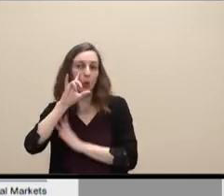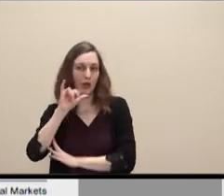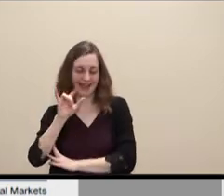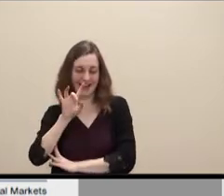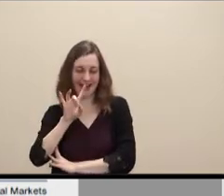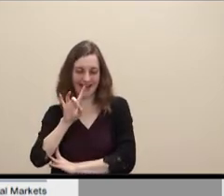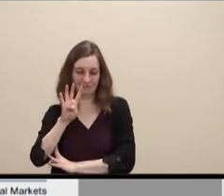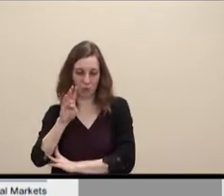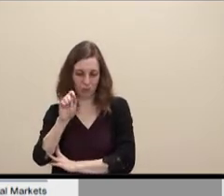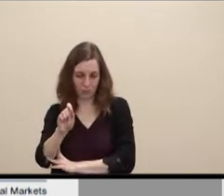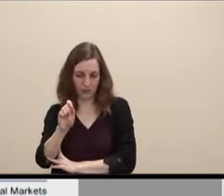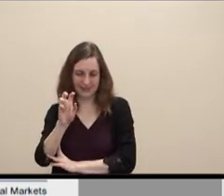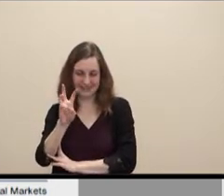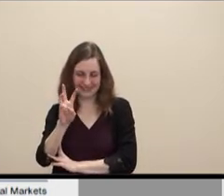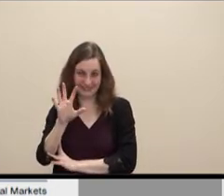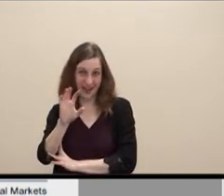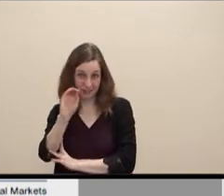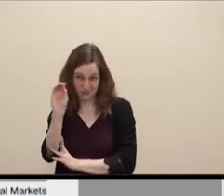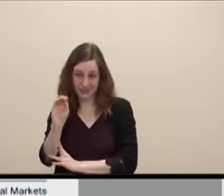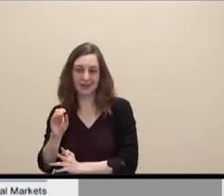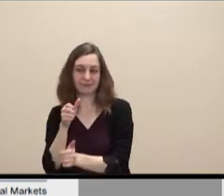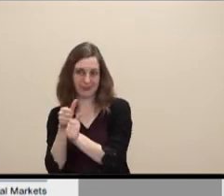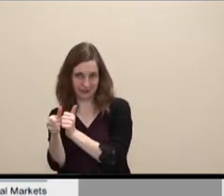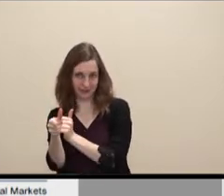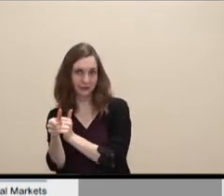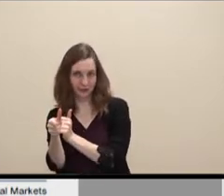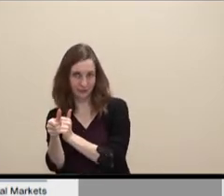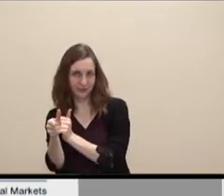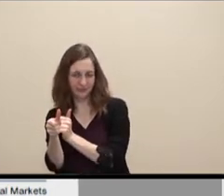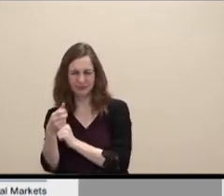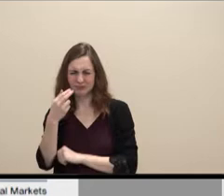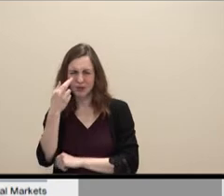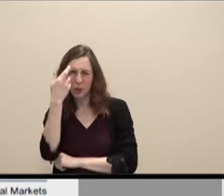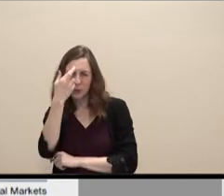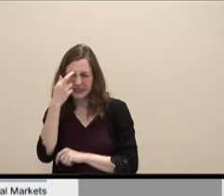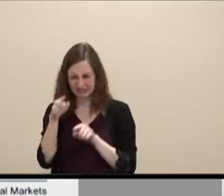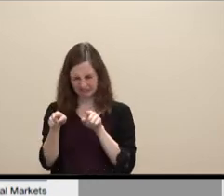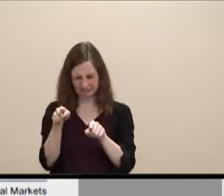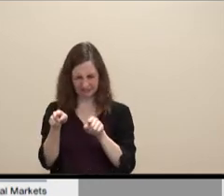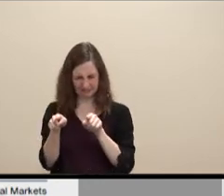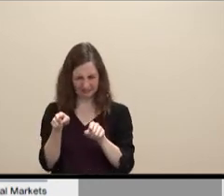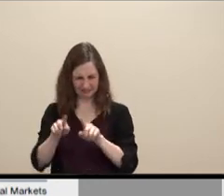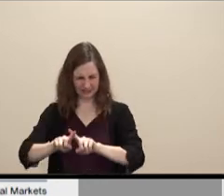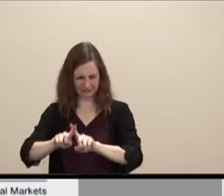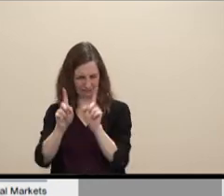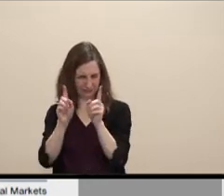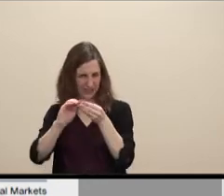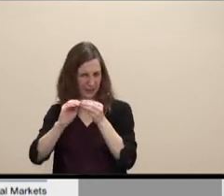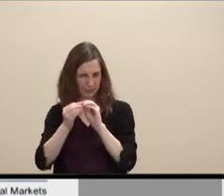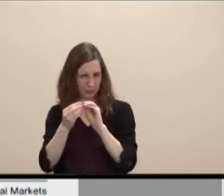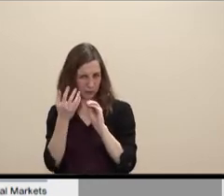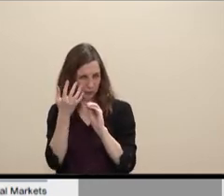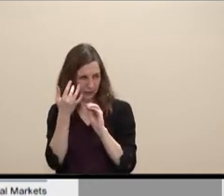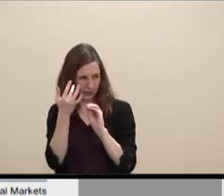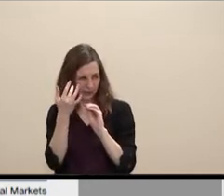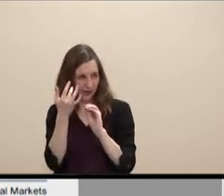84.65% by par amount have passed. One of the reasons that you see a little bit of a skew there. Oh, very good.